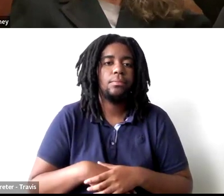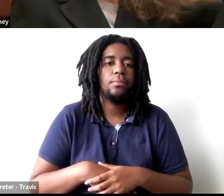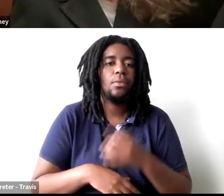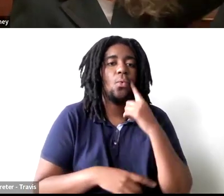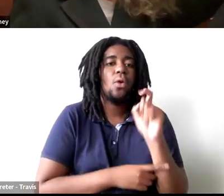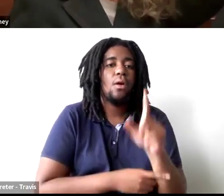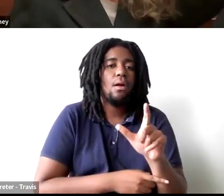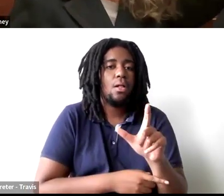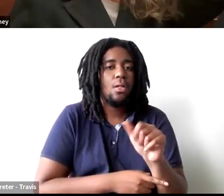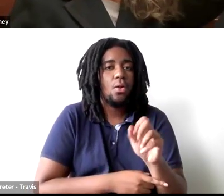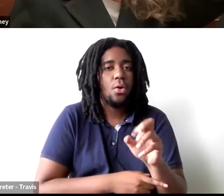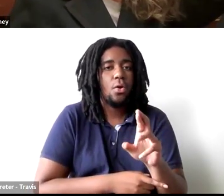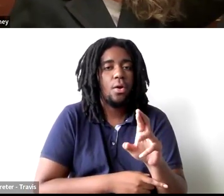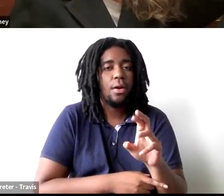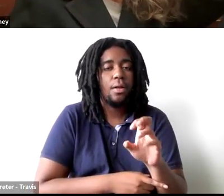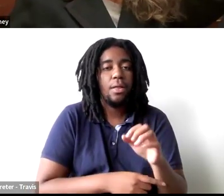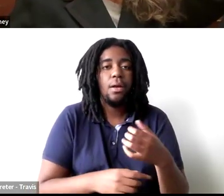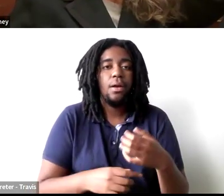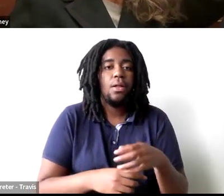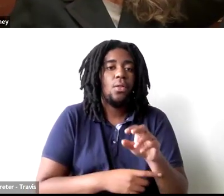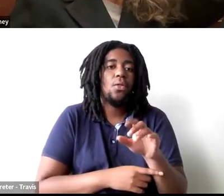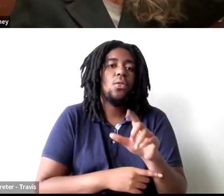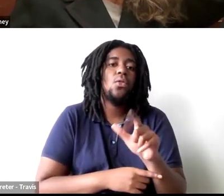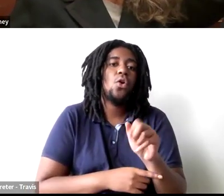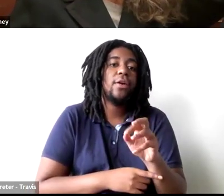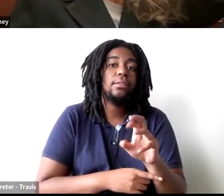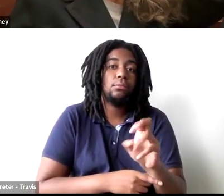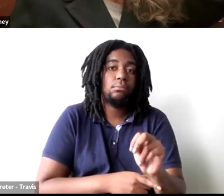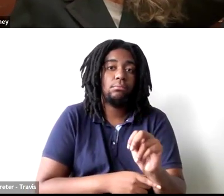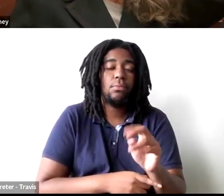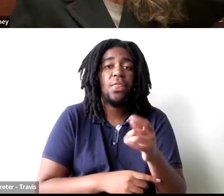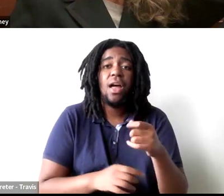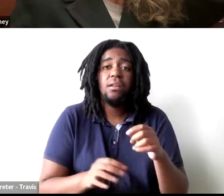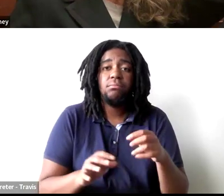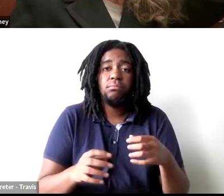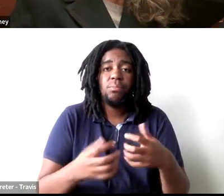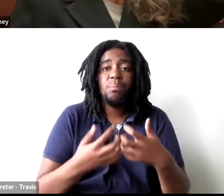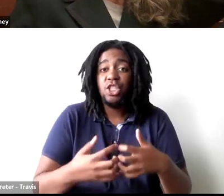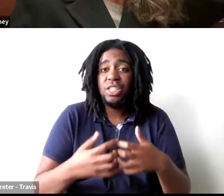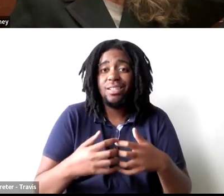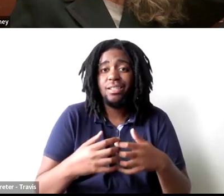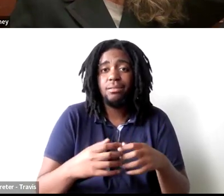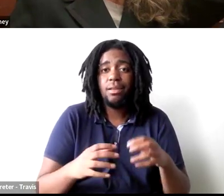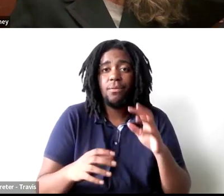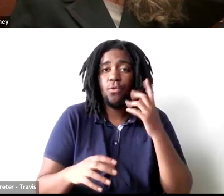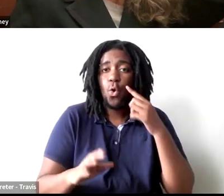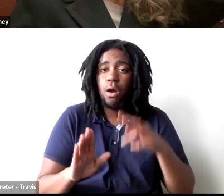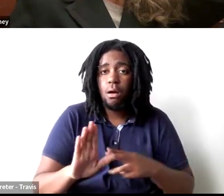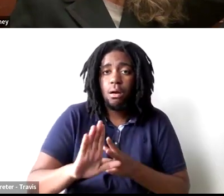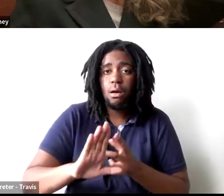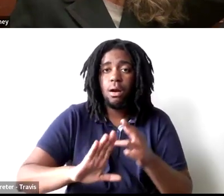the physiognotrace machines used just because of the volume of the demand for silhouettes,